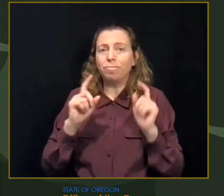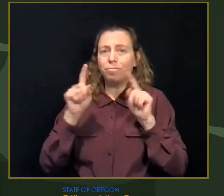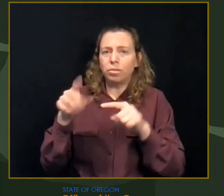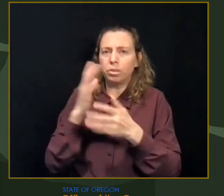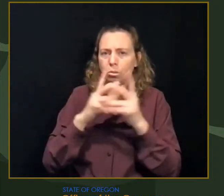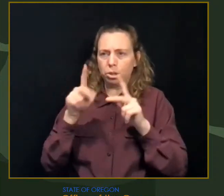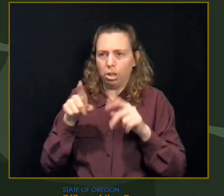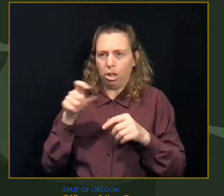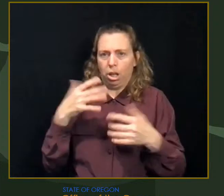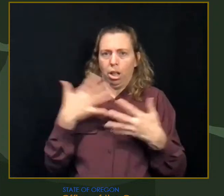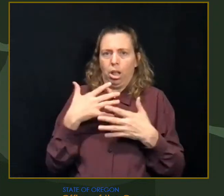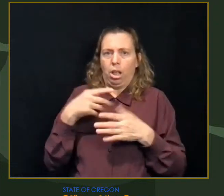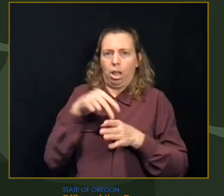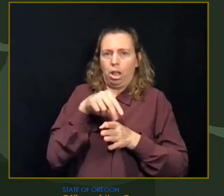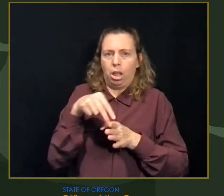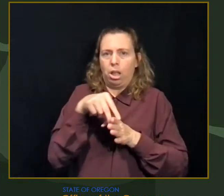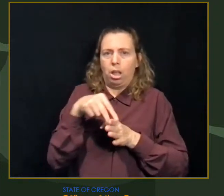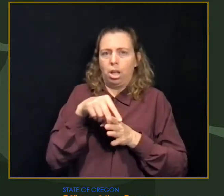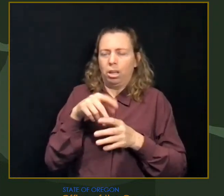anybody else to get it?